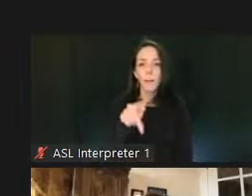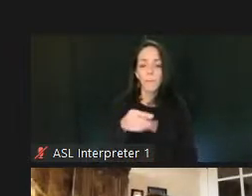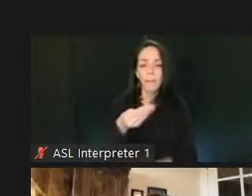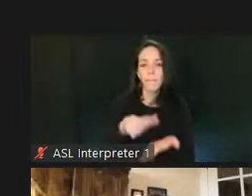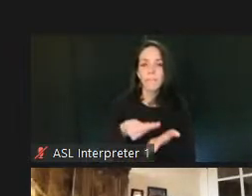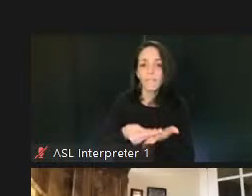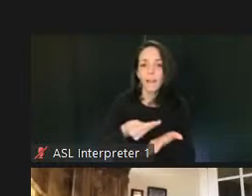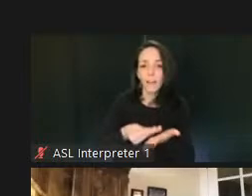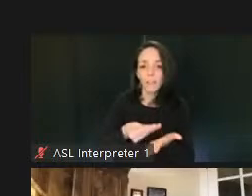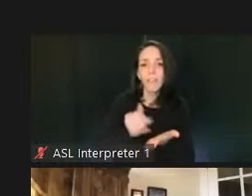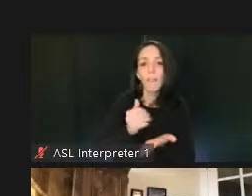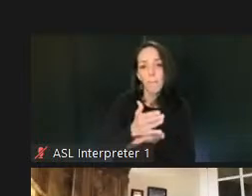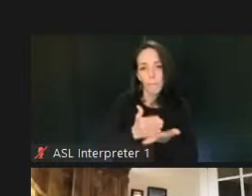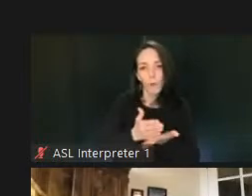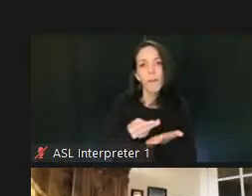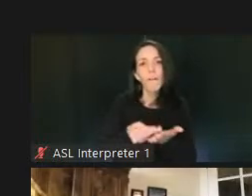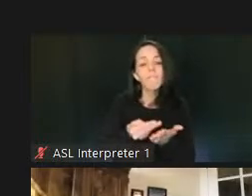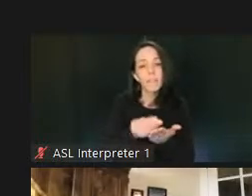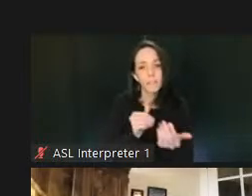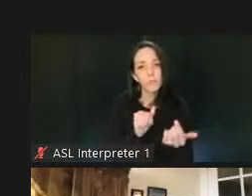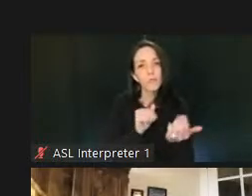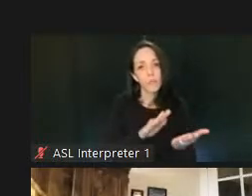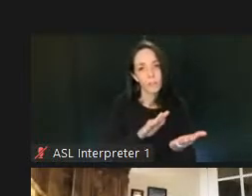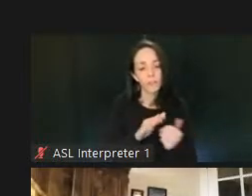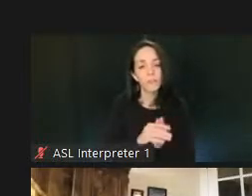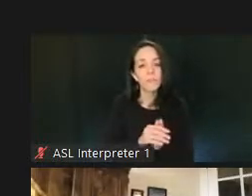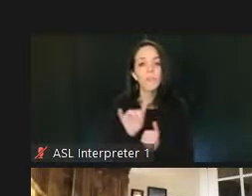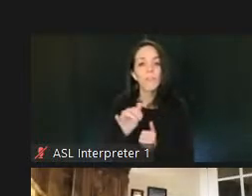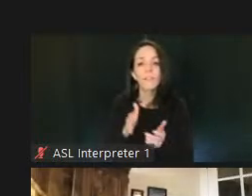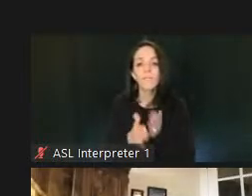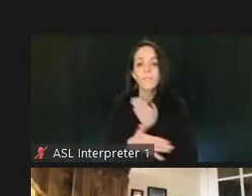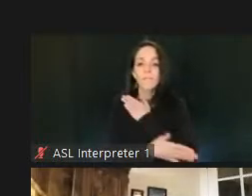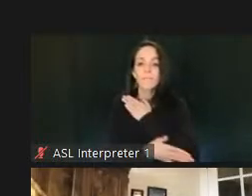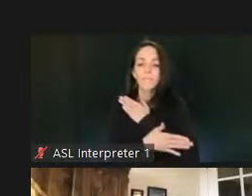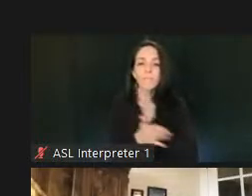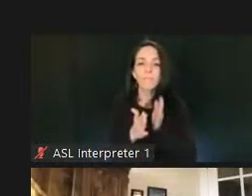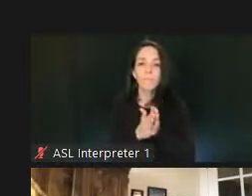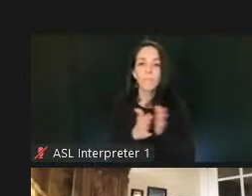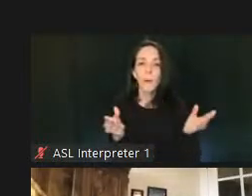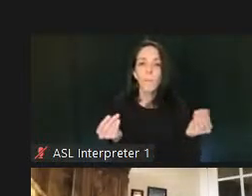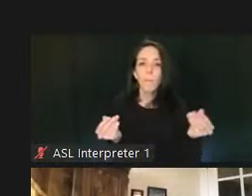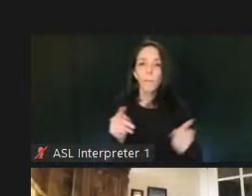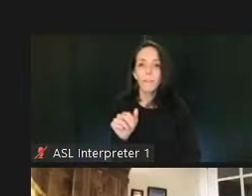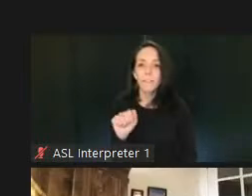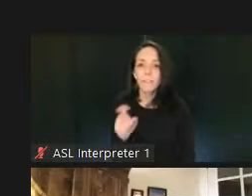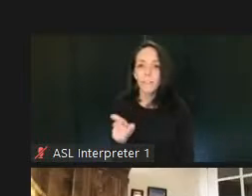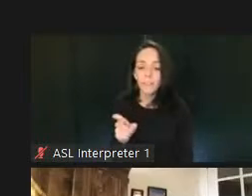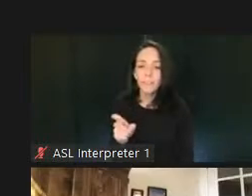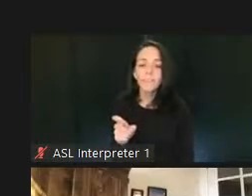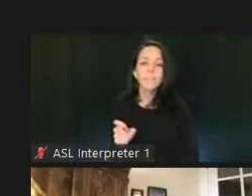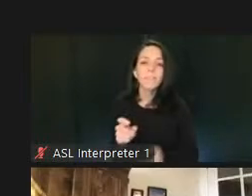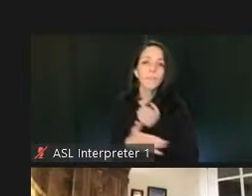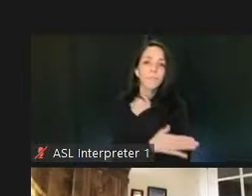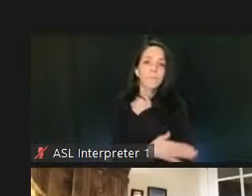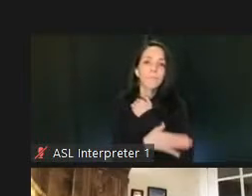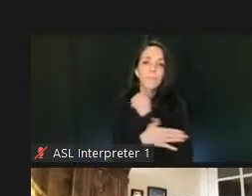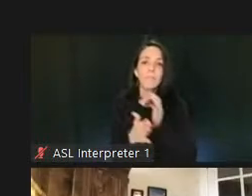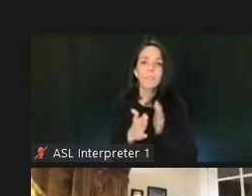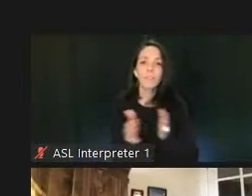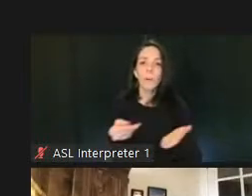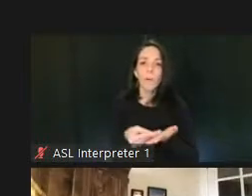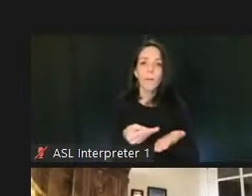of this funding strategy, and that is countywide property taxes. So county general fund that is applied